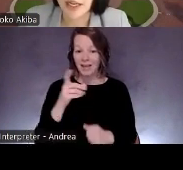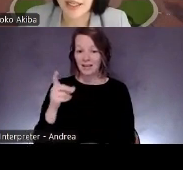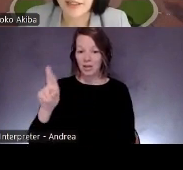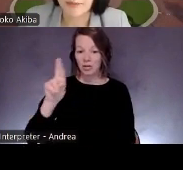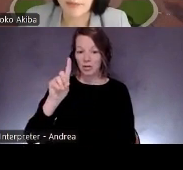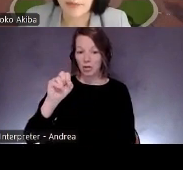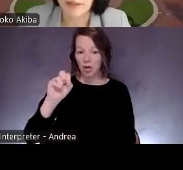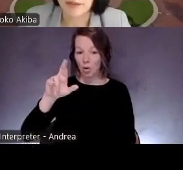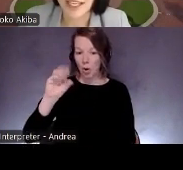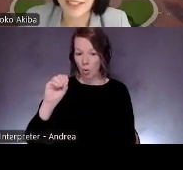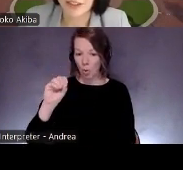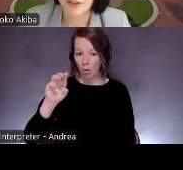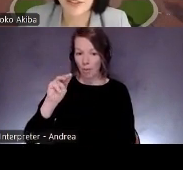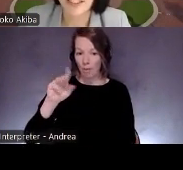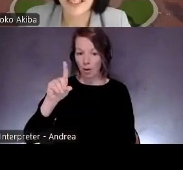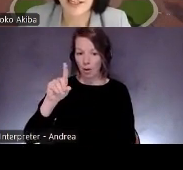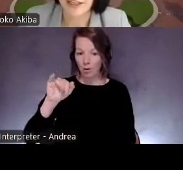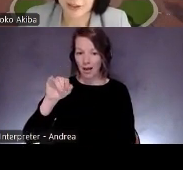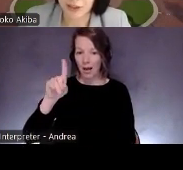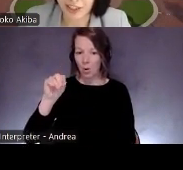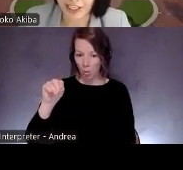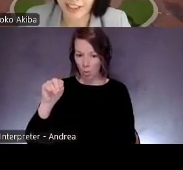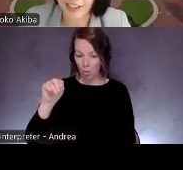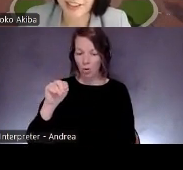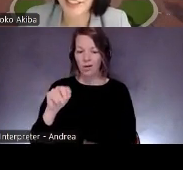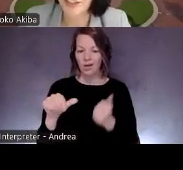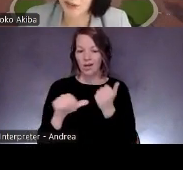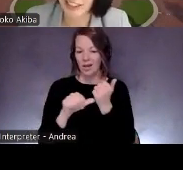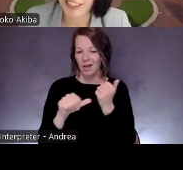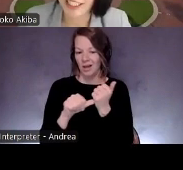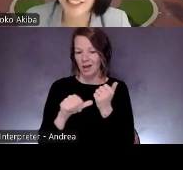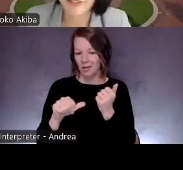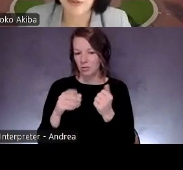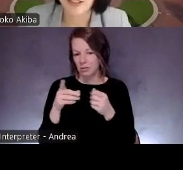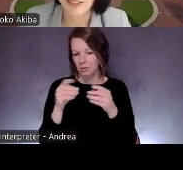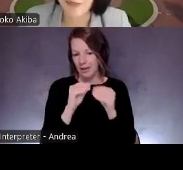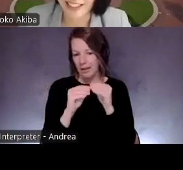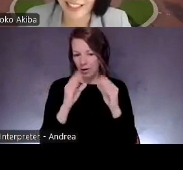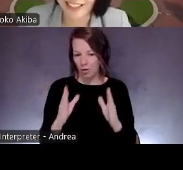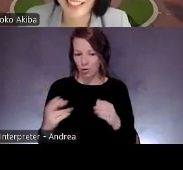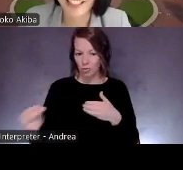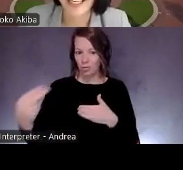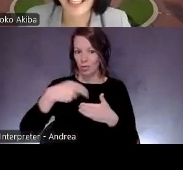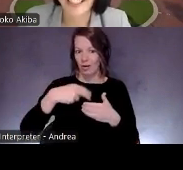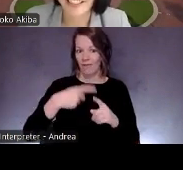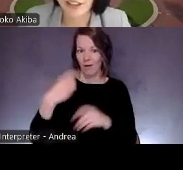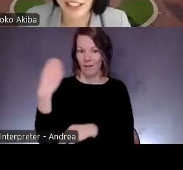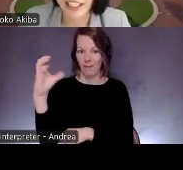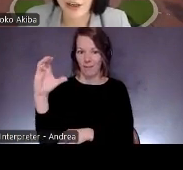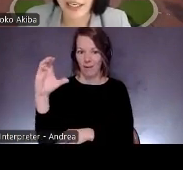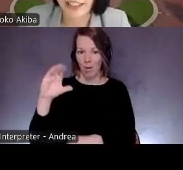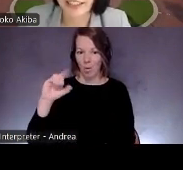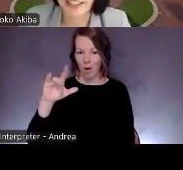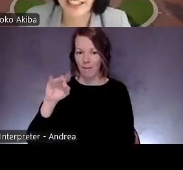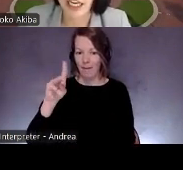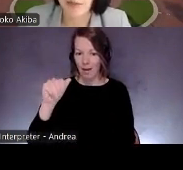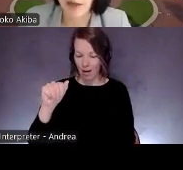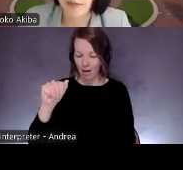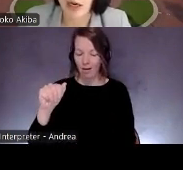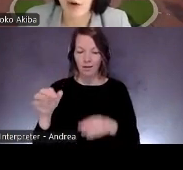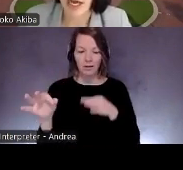Dario Maldonado, our associate editor, joining us from Colombia. He's going to tell